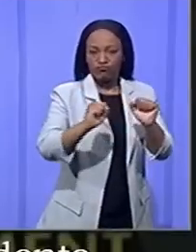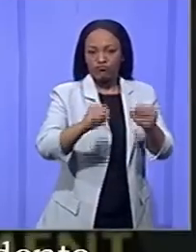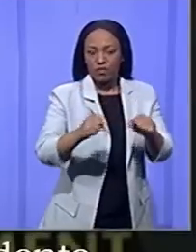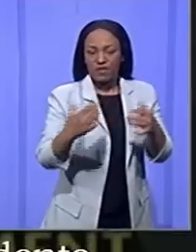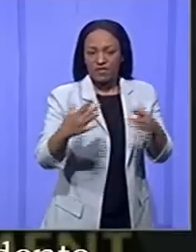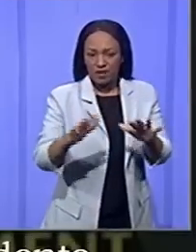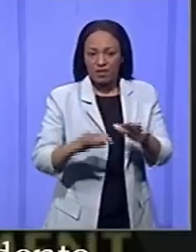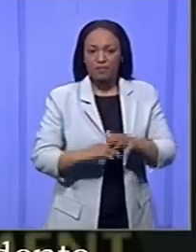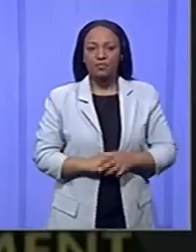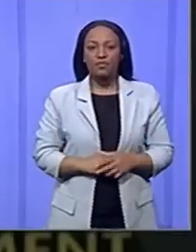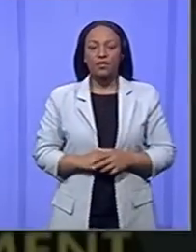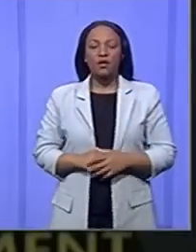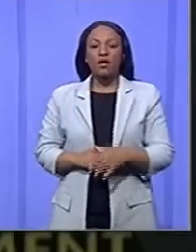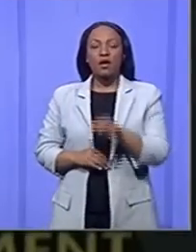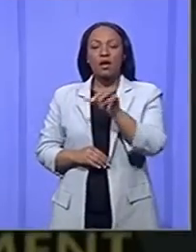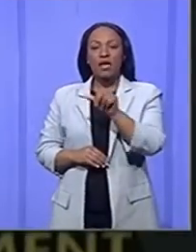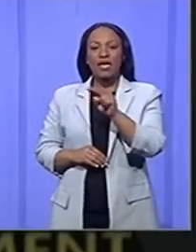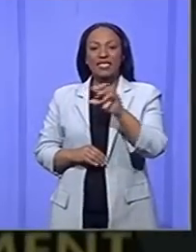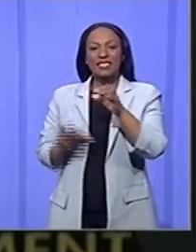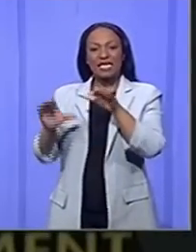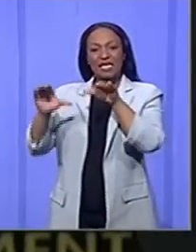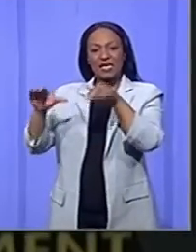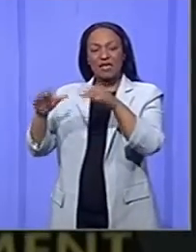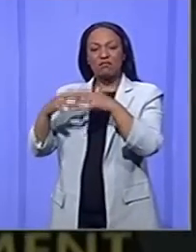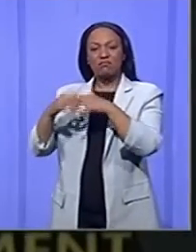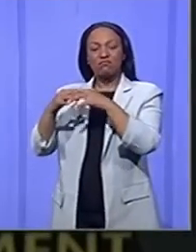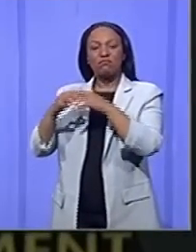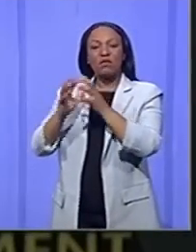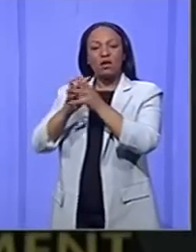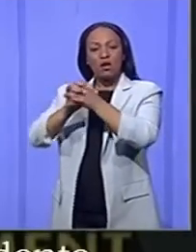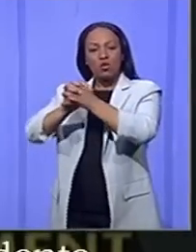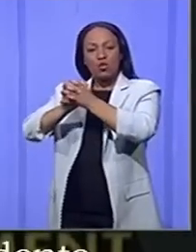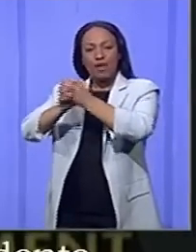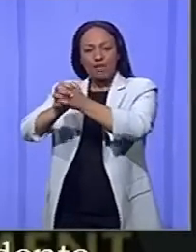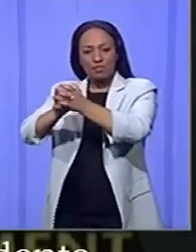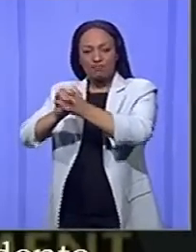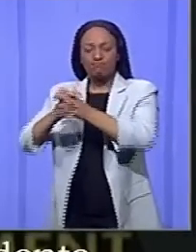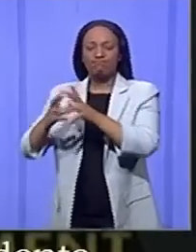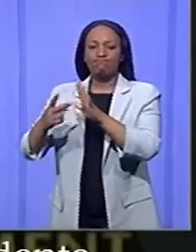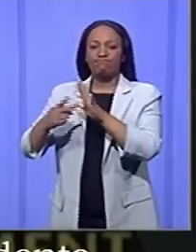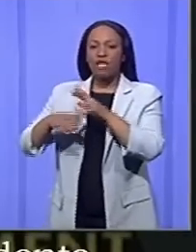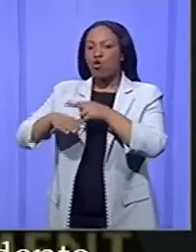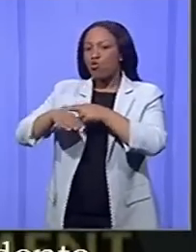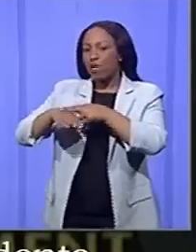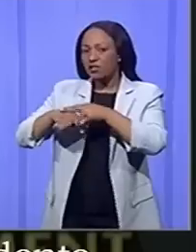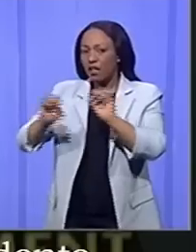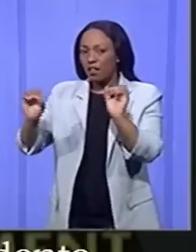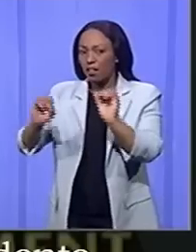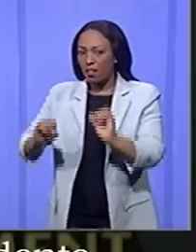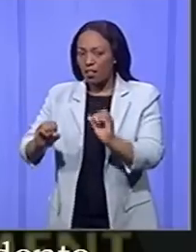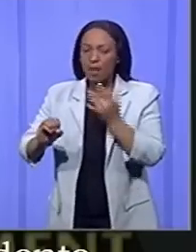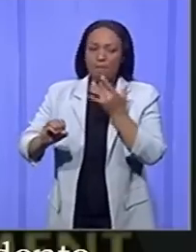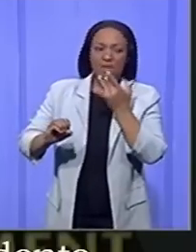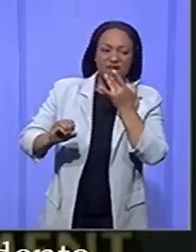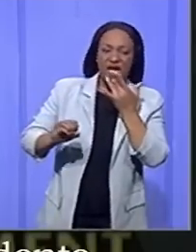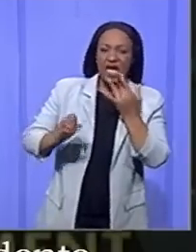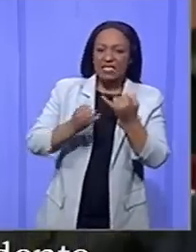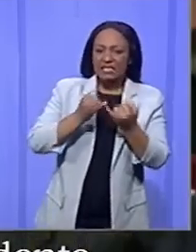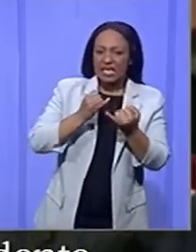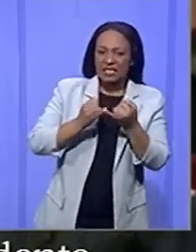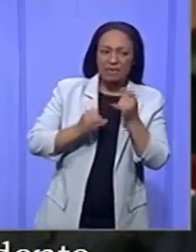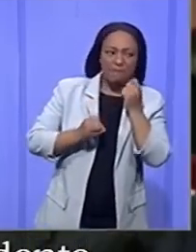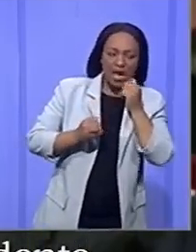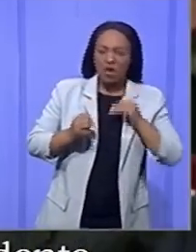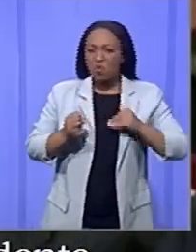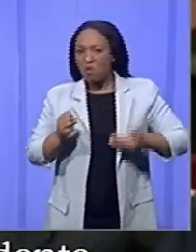is unwavering in its objective to create a united, democratic, non-racial, non-sexist and a prosperous South Africa.